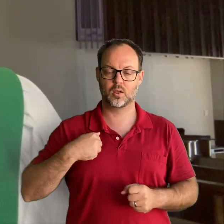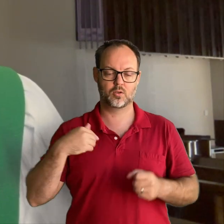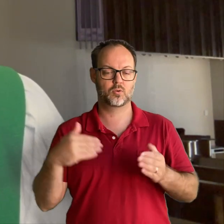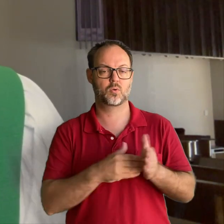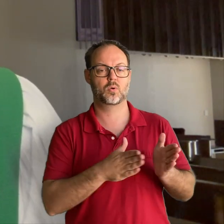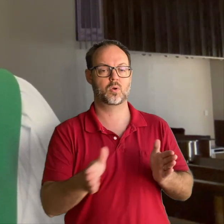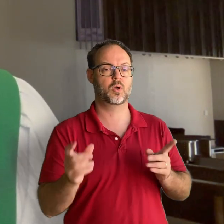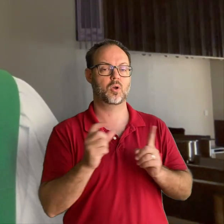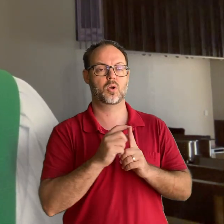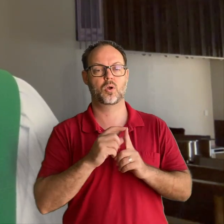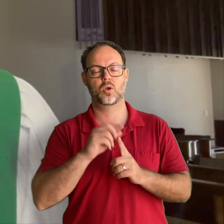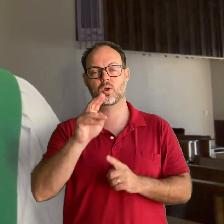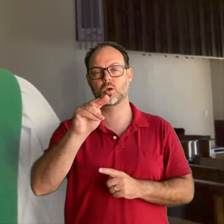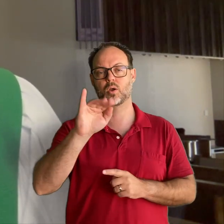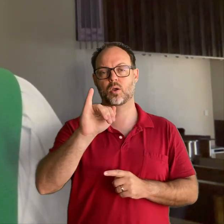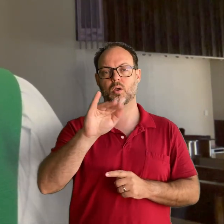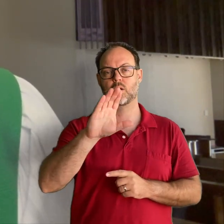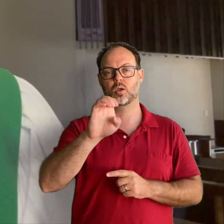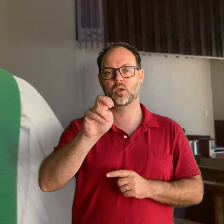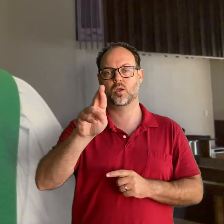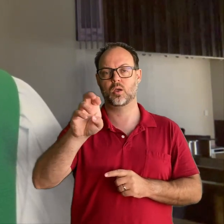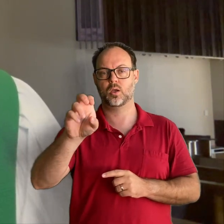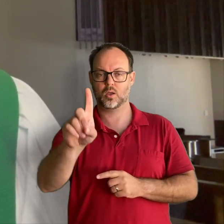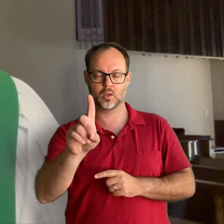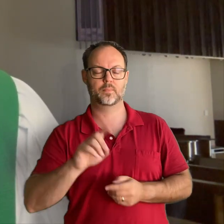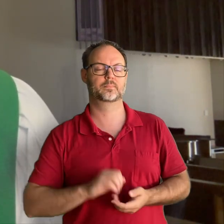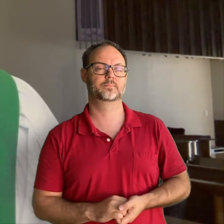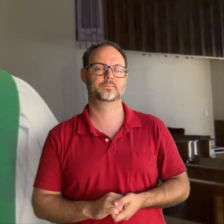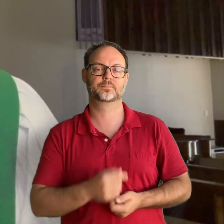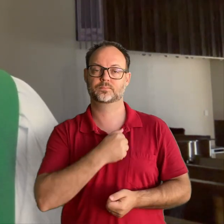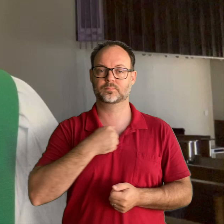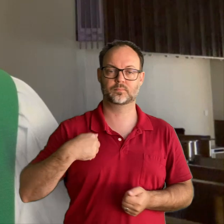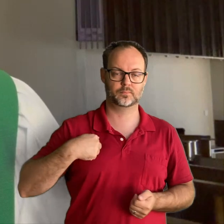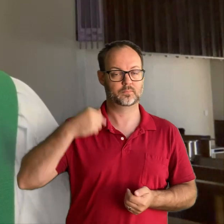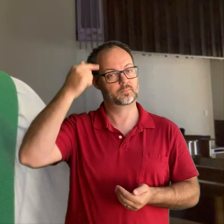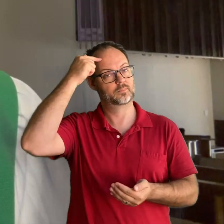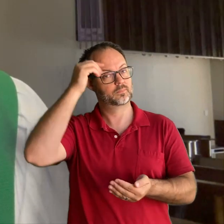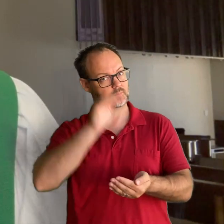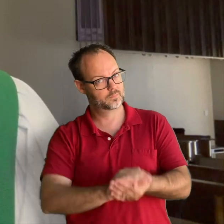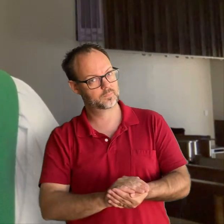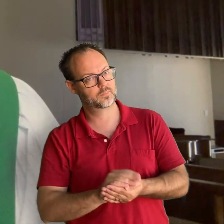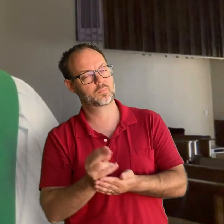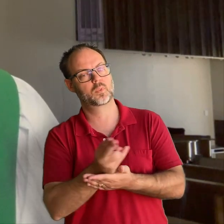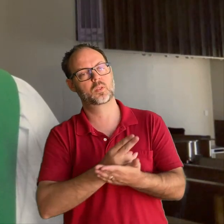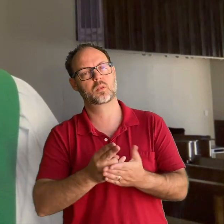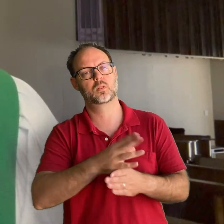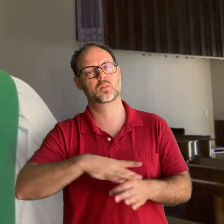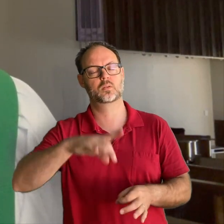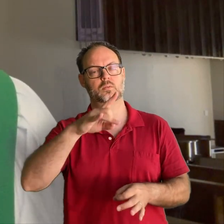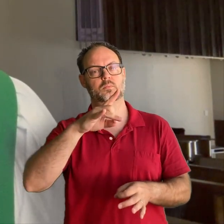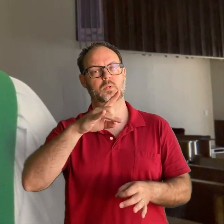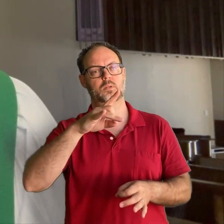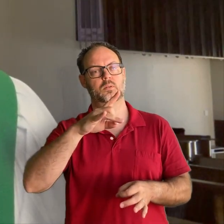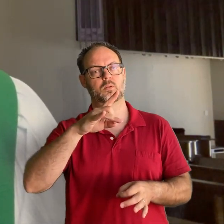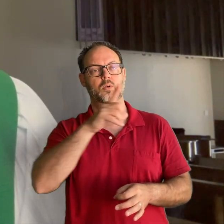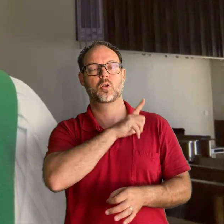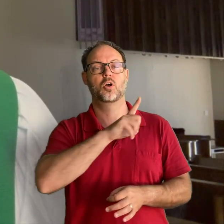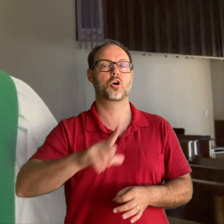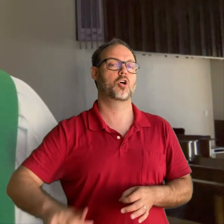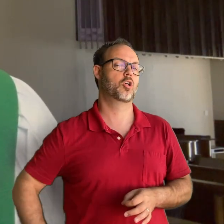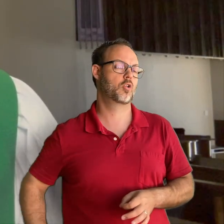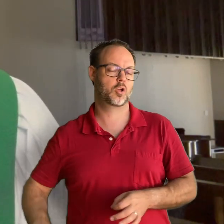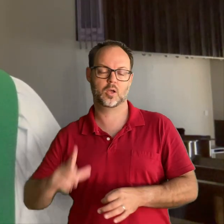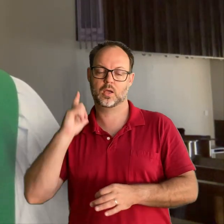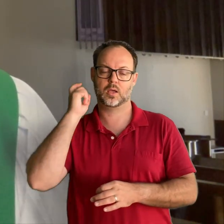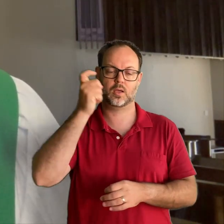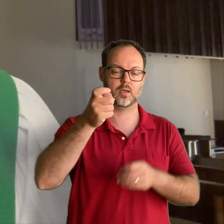the words of the Nicene Creed. We believe in the Holy Spirit, the